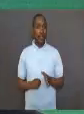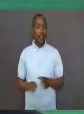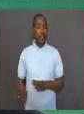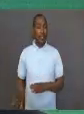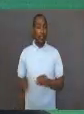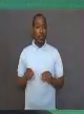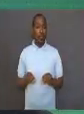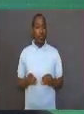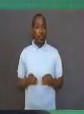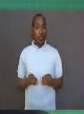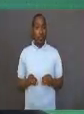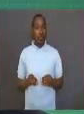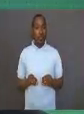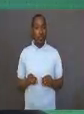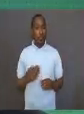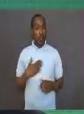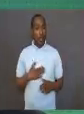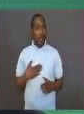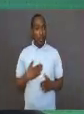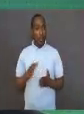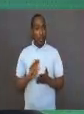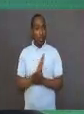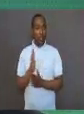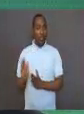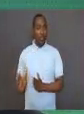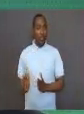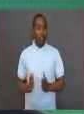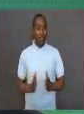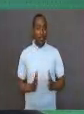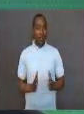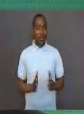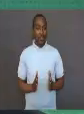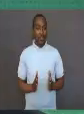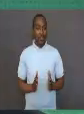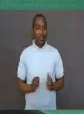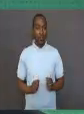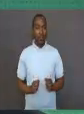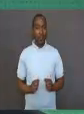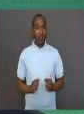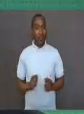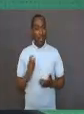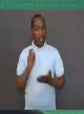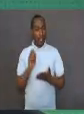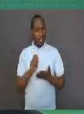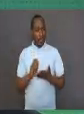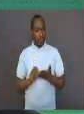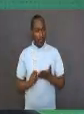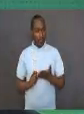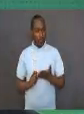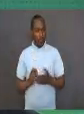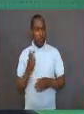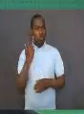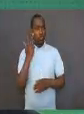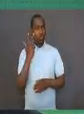Students, please take out a piece of notebook paper and write down